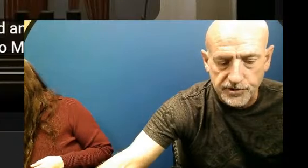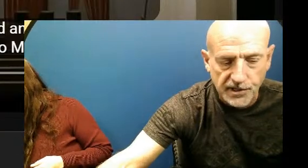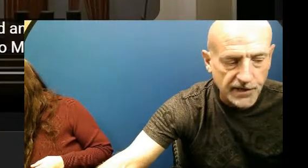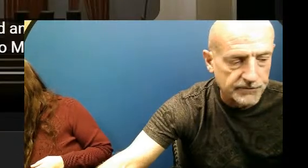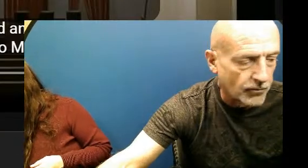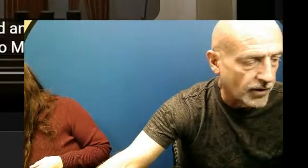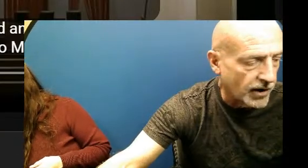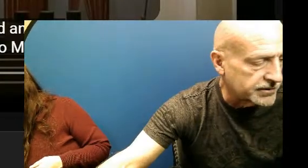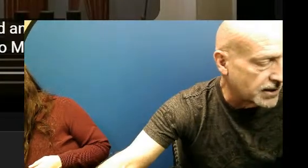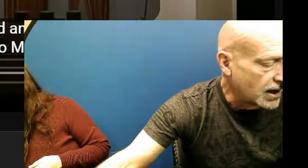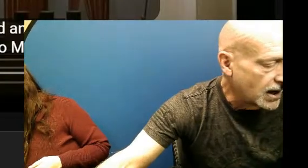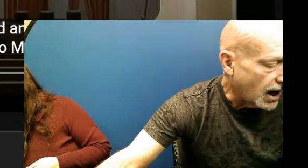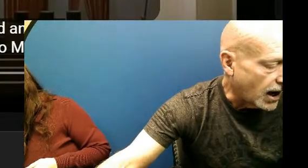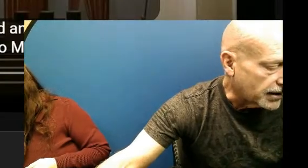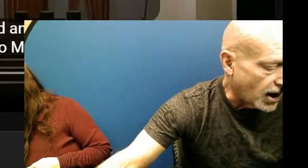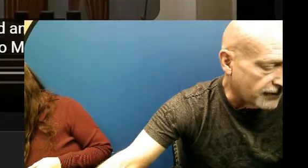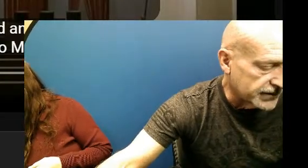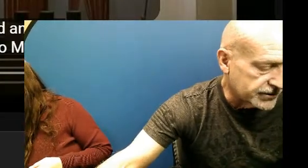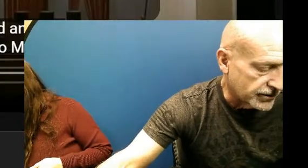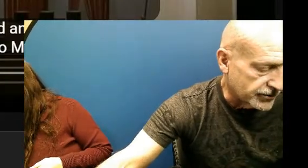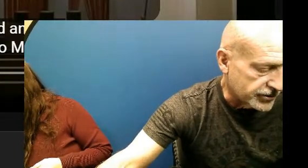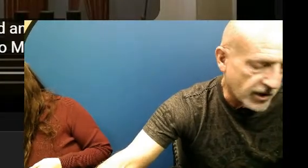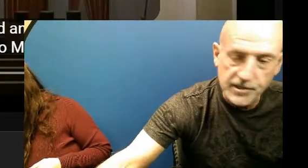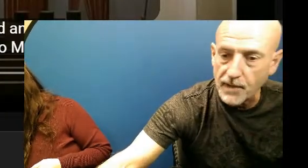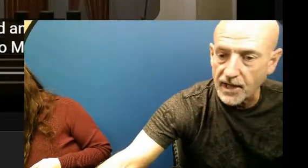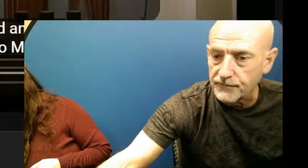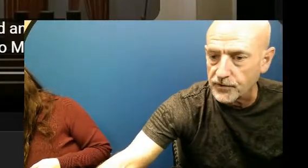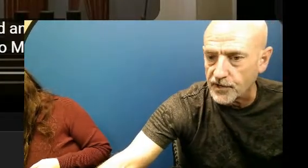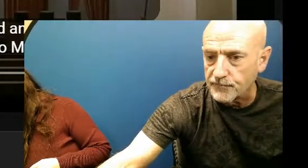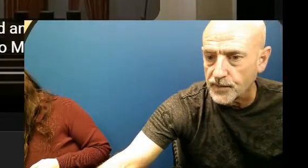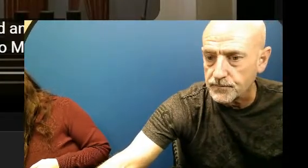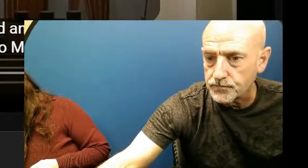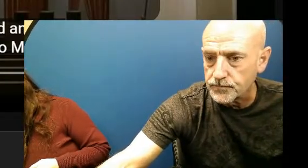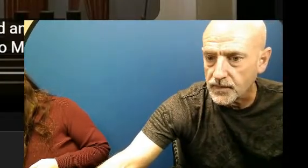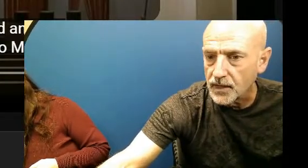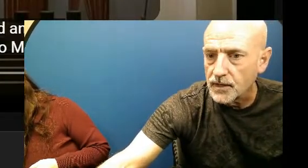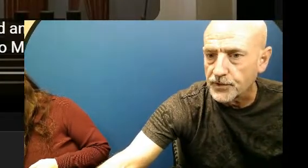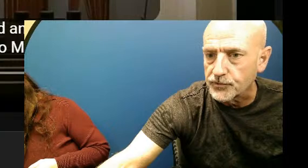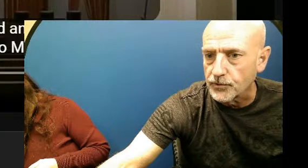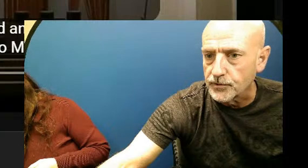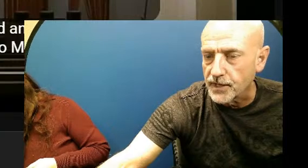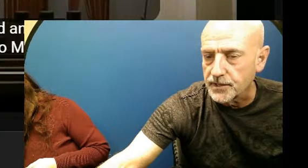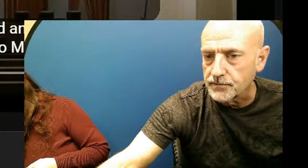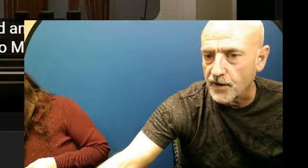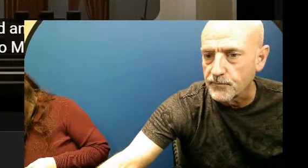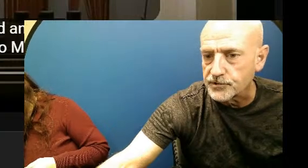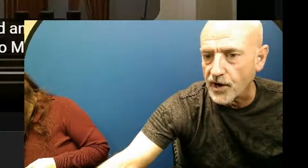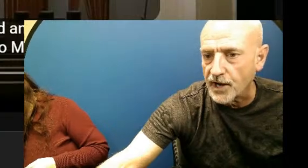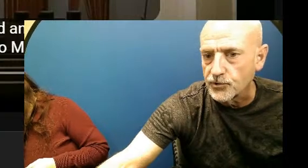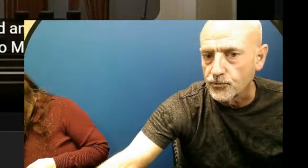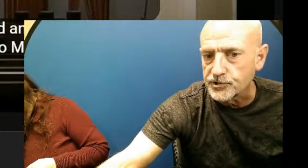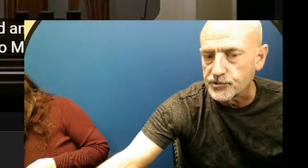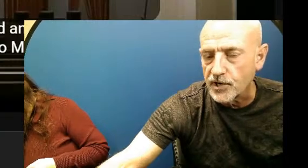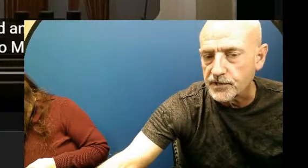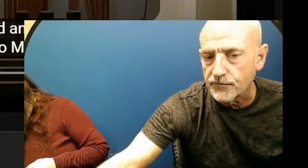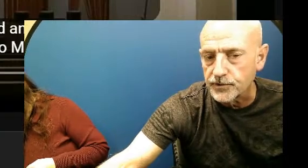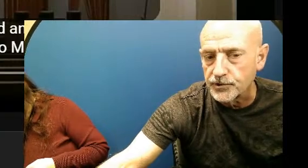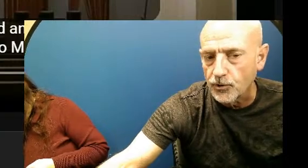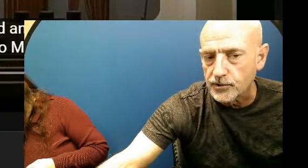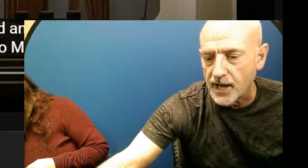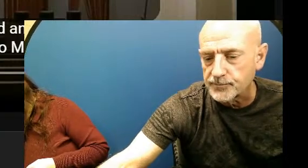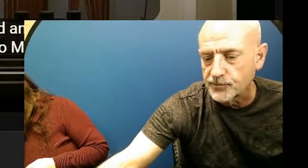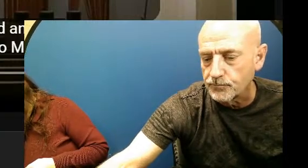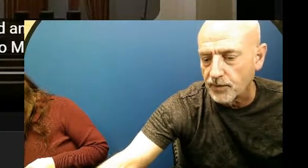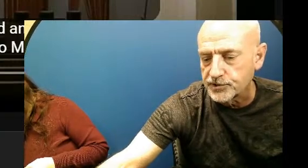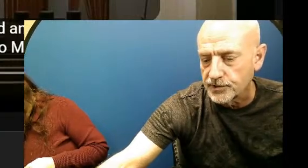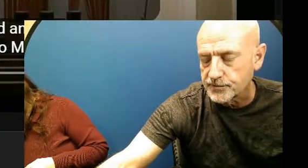they had received that was confidential and restricted by the federal government. But the government tried to restrict the New